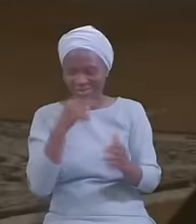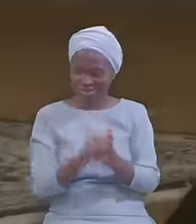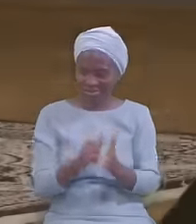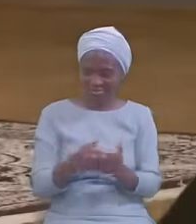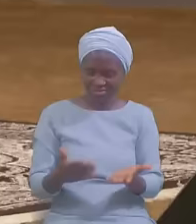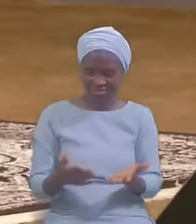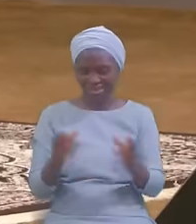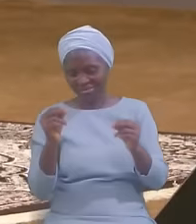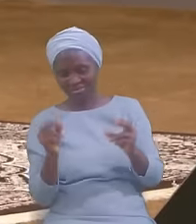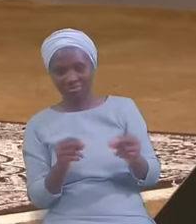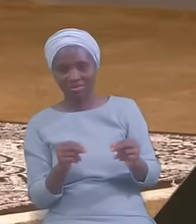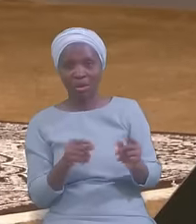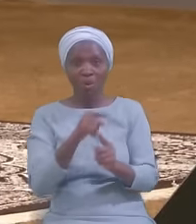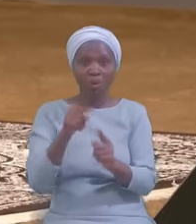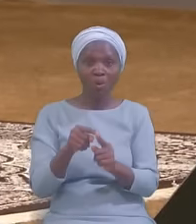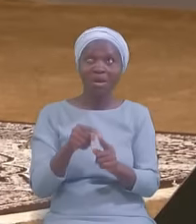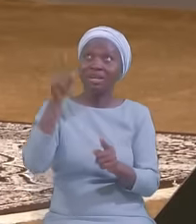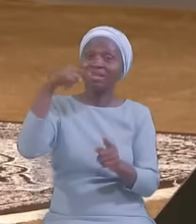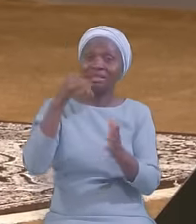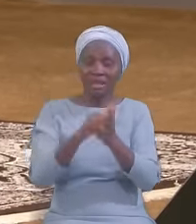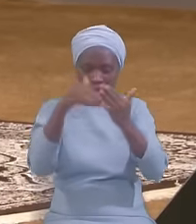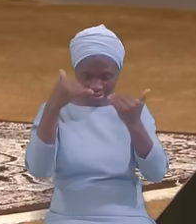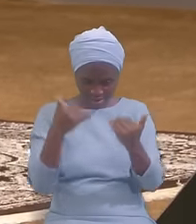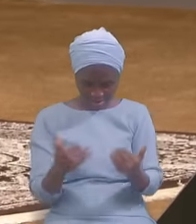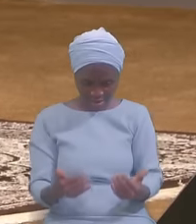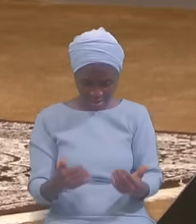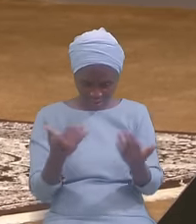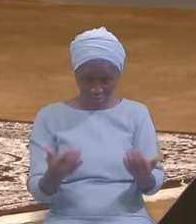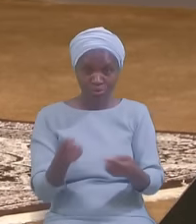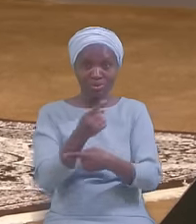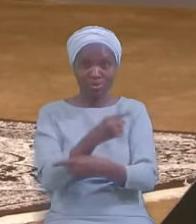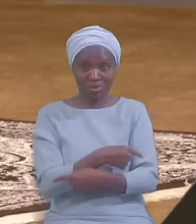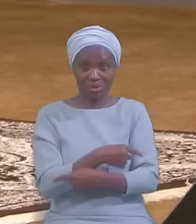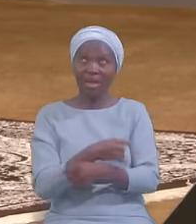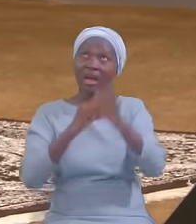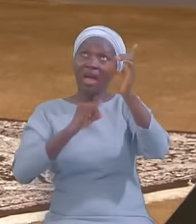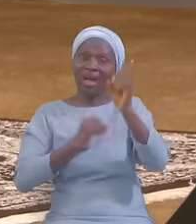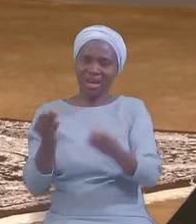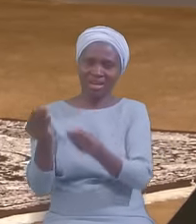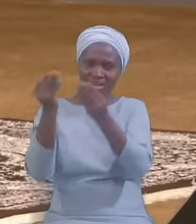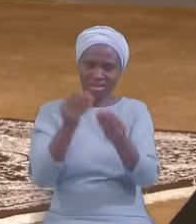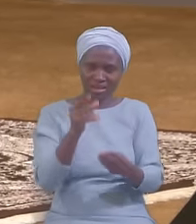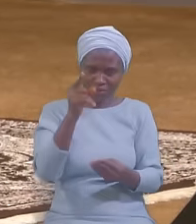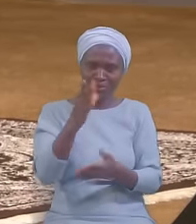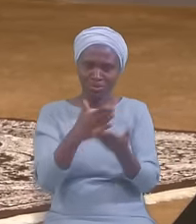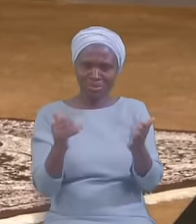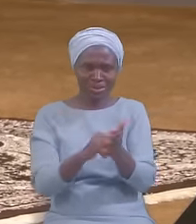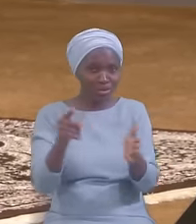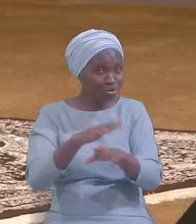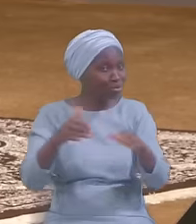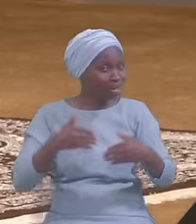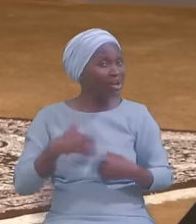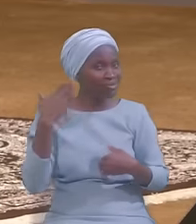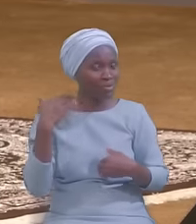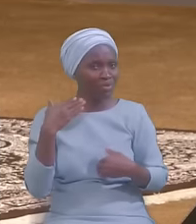said, now this day, I'm doing something to you that you didn't have before. Then you come